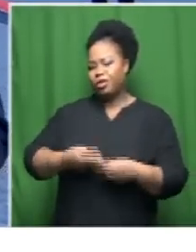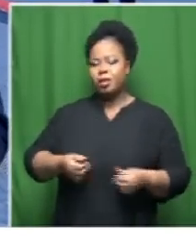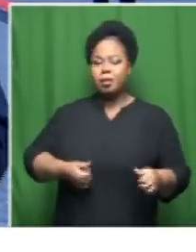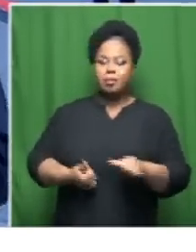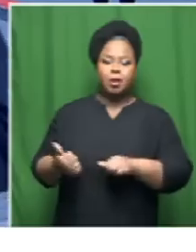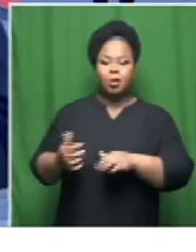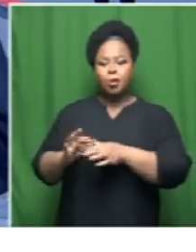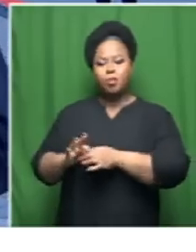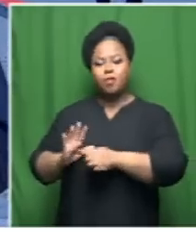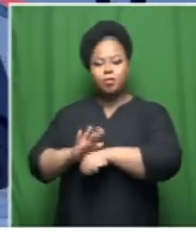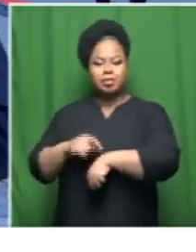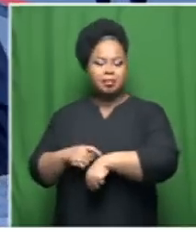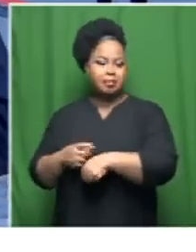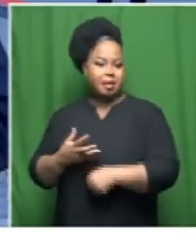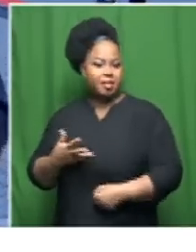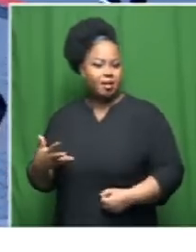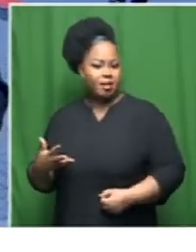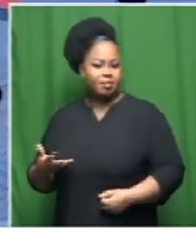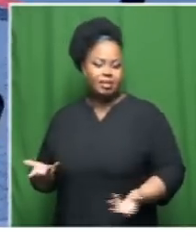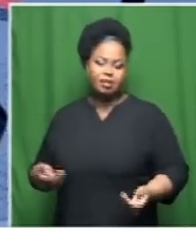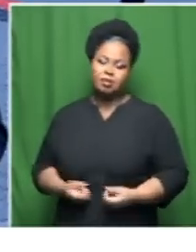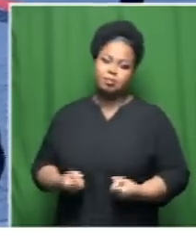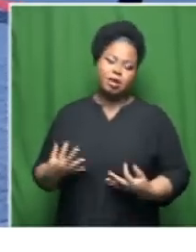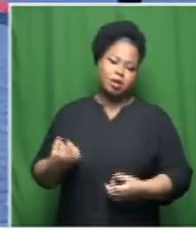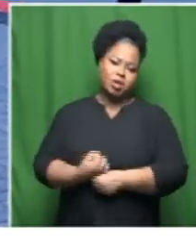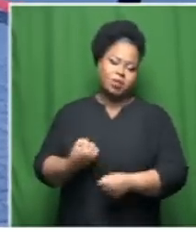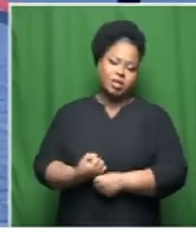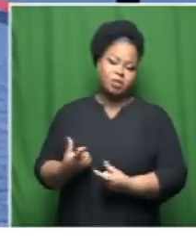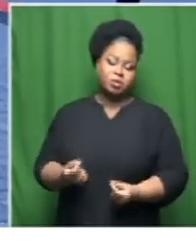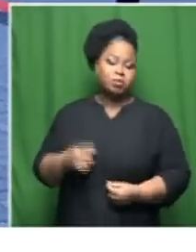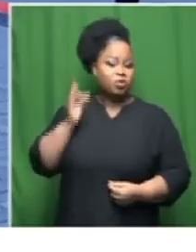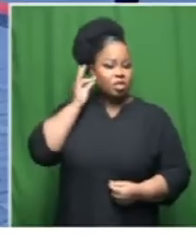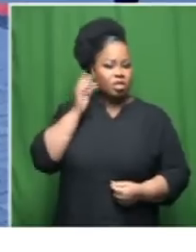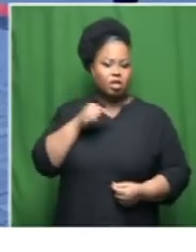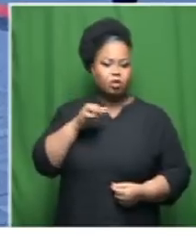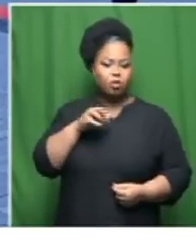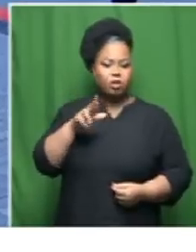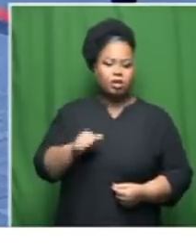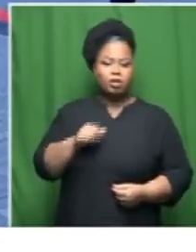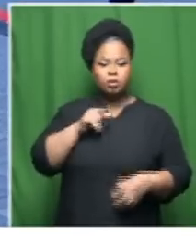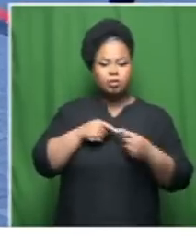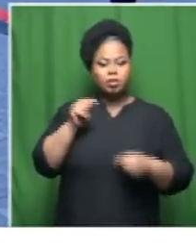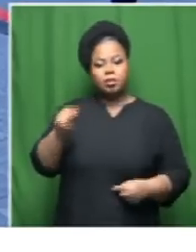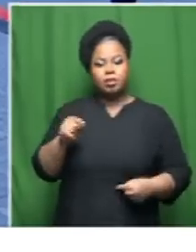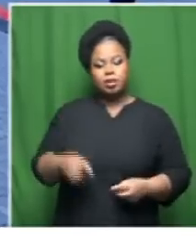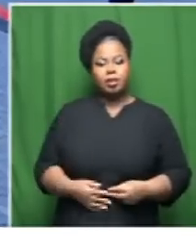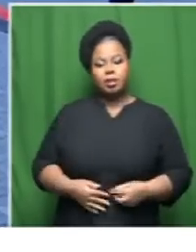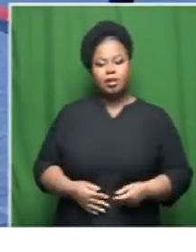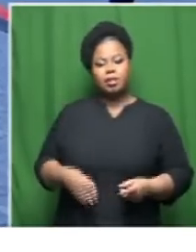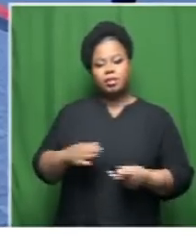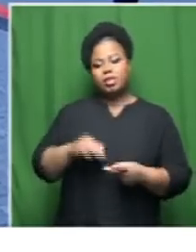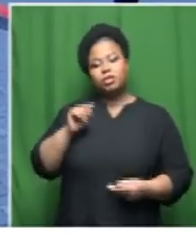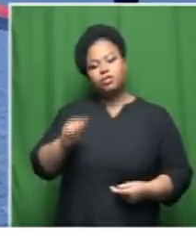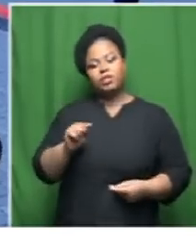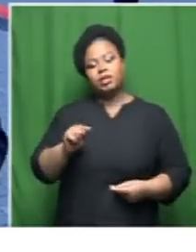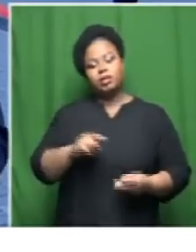home and be full-time moms. So there's a lot of work that needs to be done. We heard Gloria Brown speak about it as well the other day, saying, look, the conversation